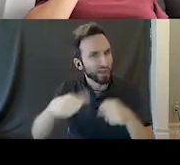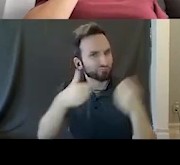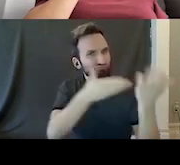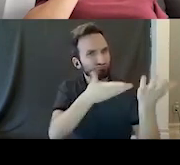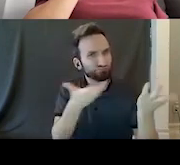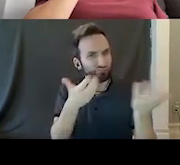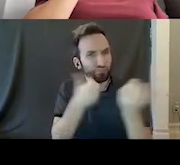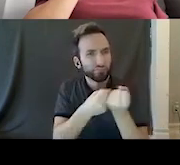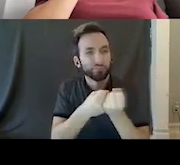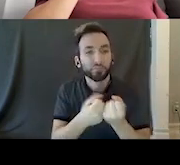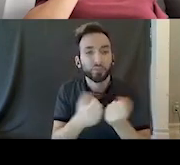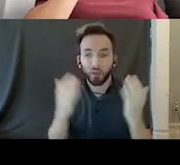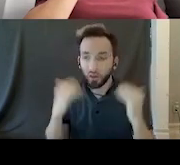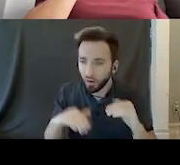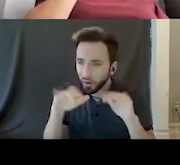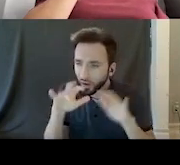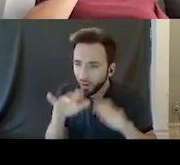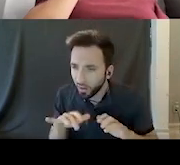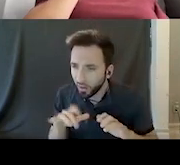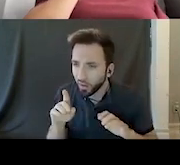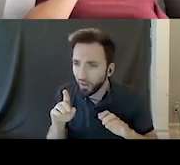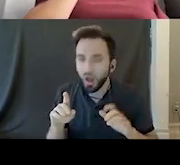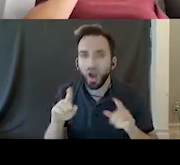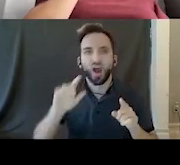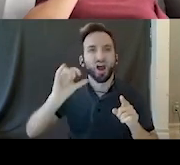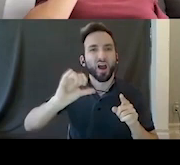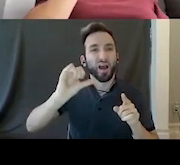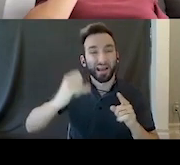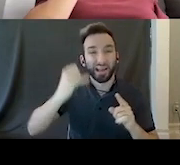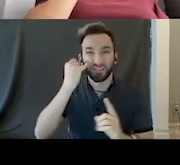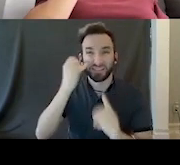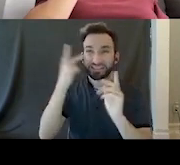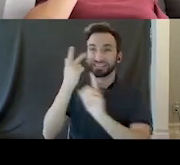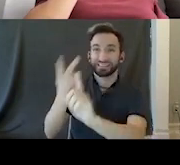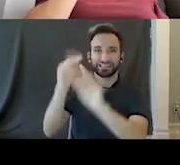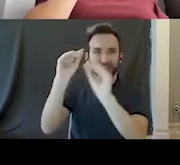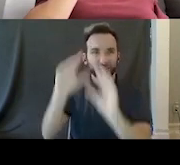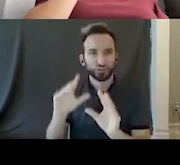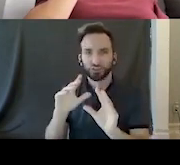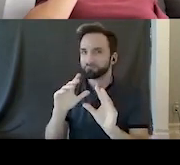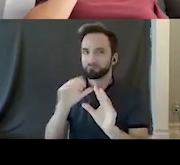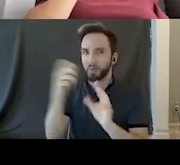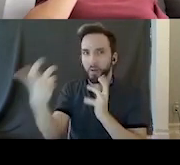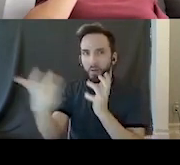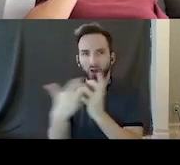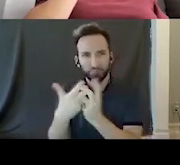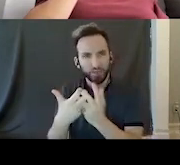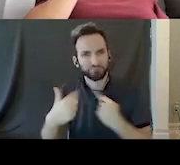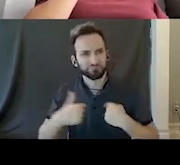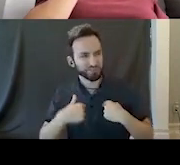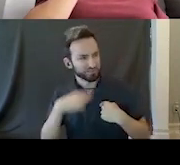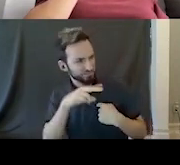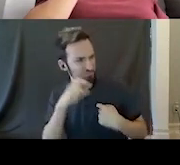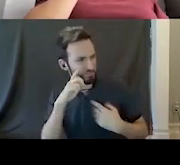of the student and say something. Yeah, especially for students who have difficulties like talking or who don't